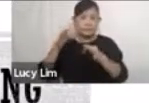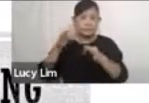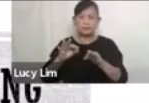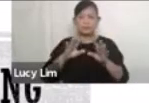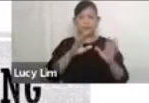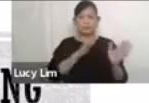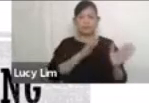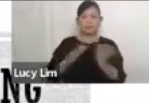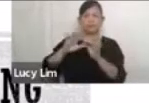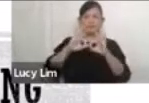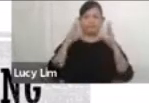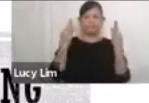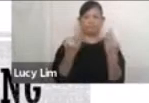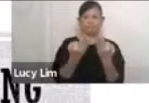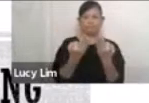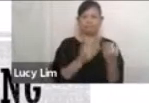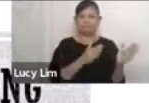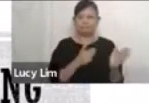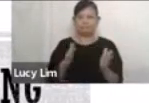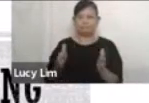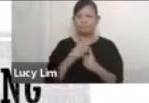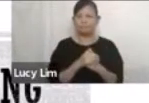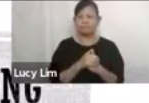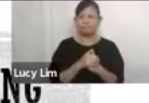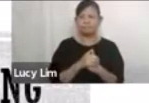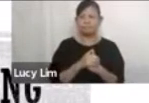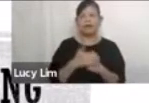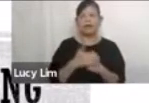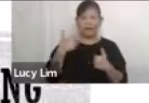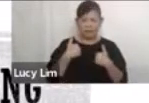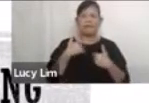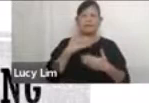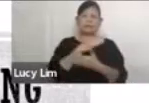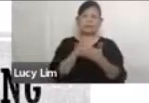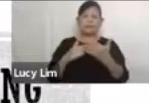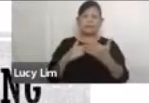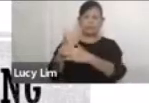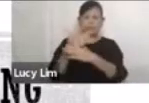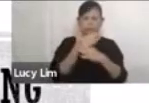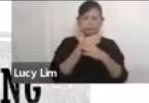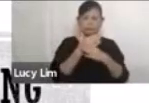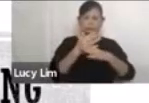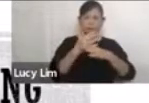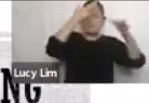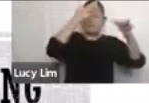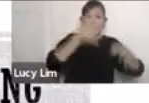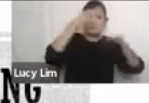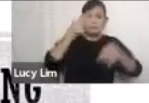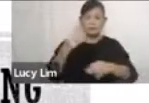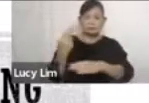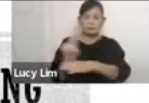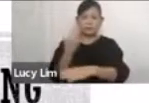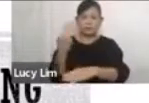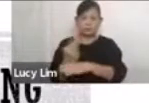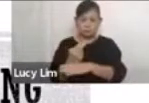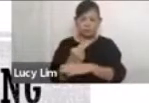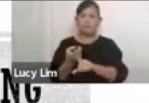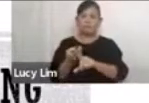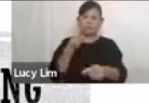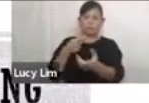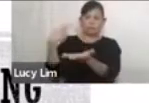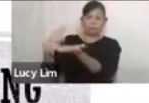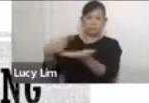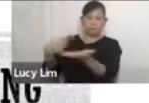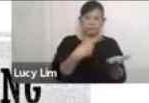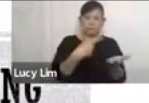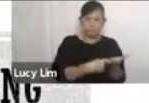was a mutual statement that the decision on the usage of family planning should be made through discussion and consensus among